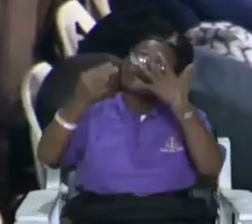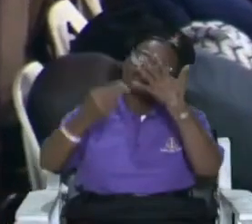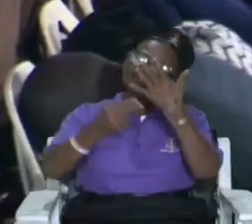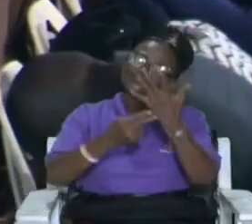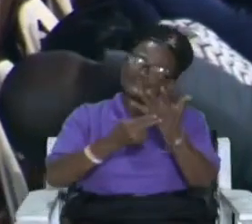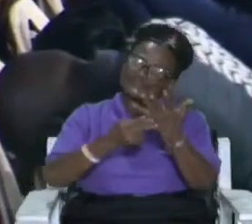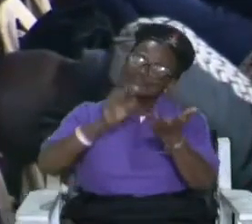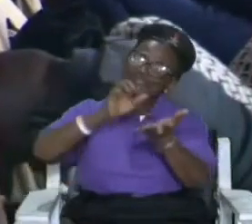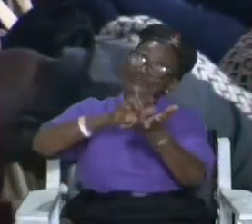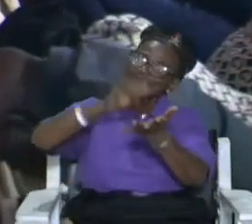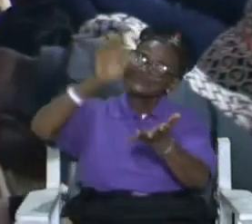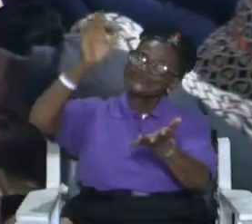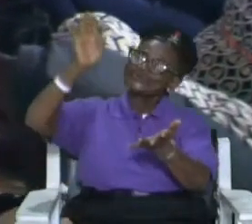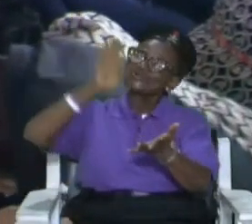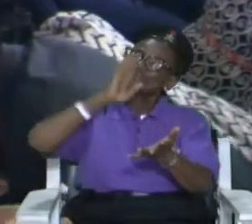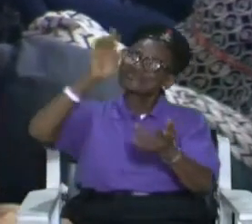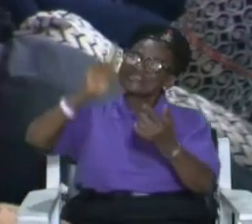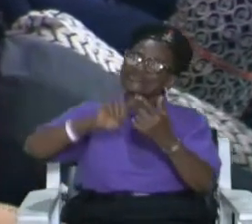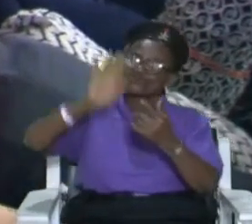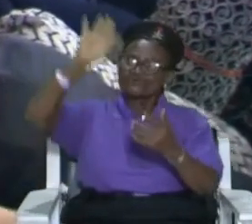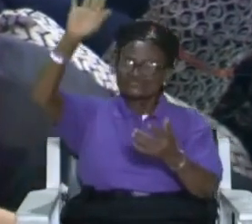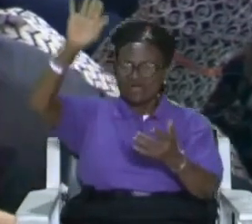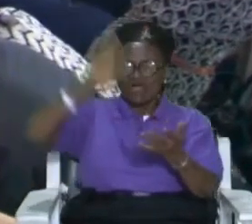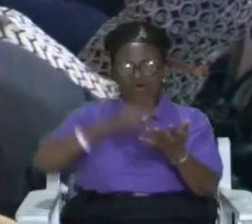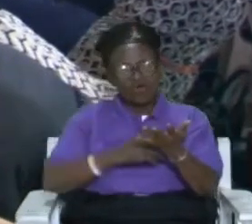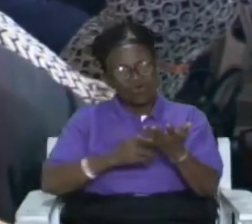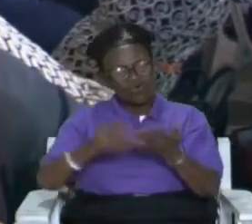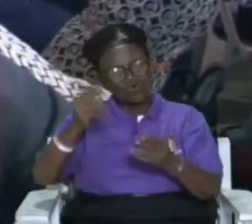Glory be to your holy name, Lord.